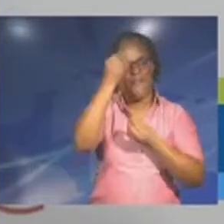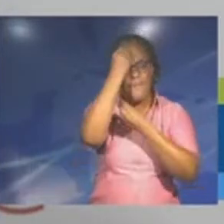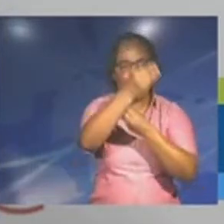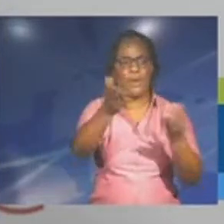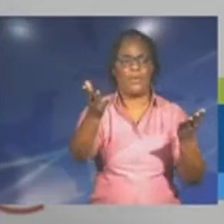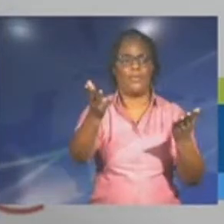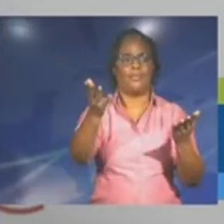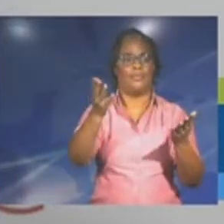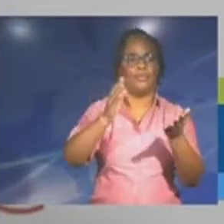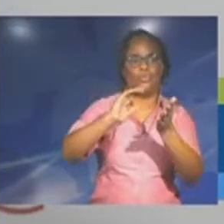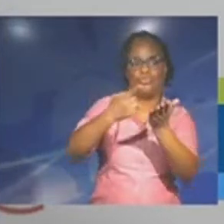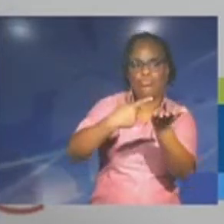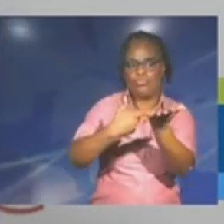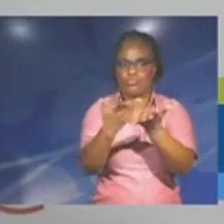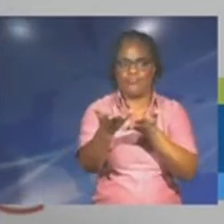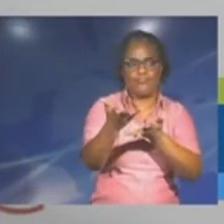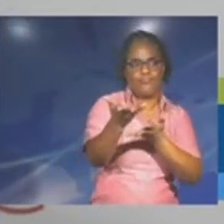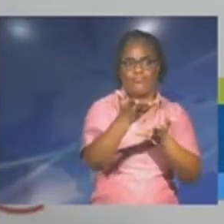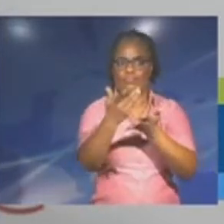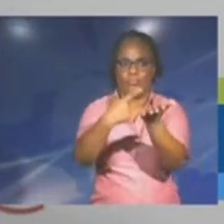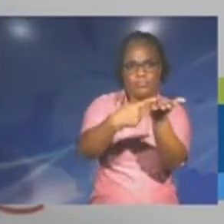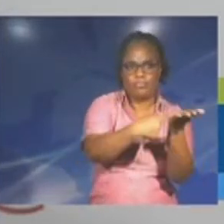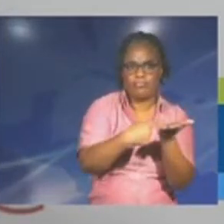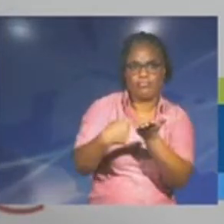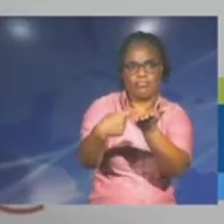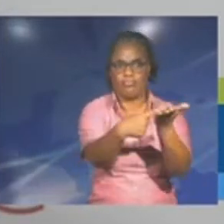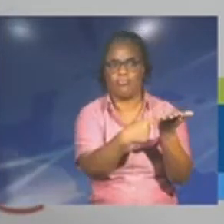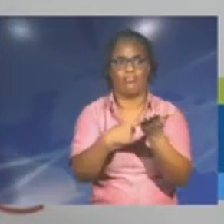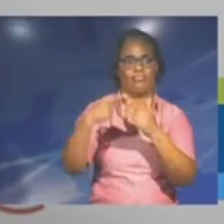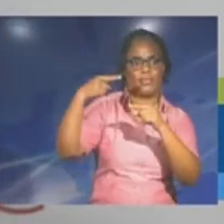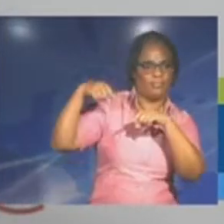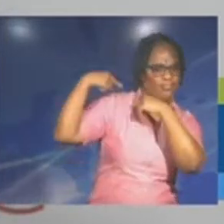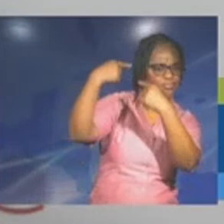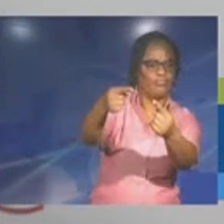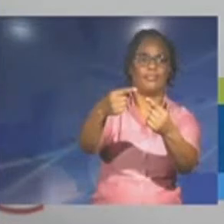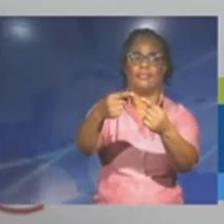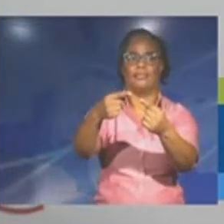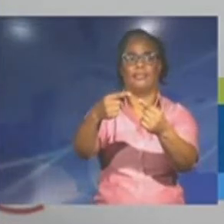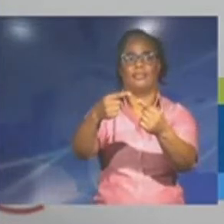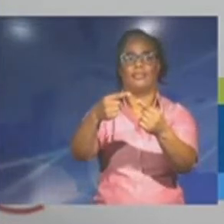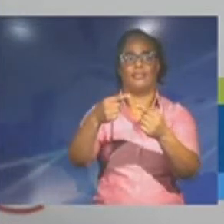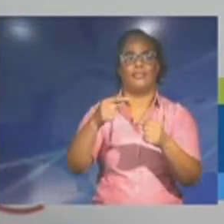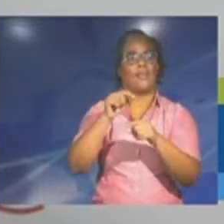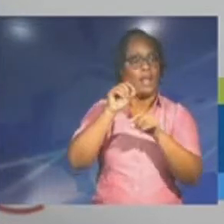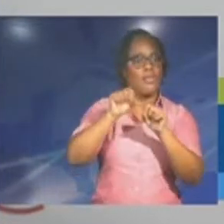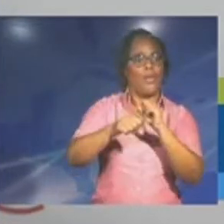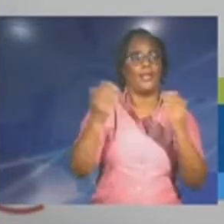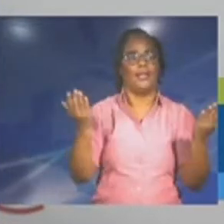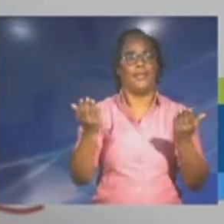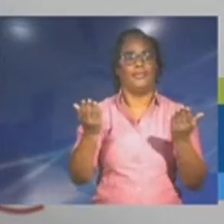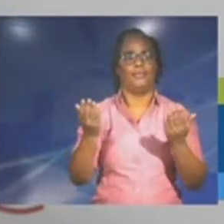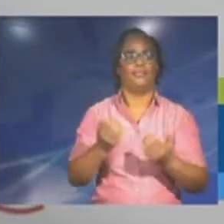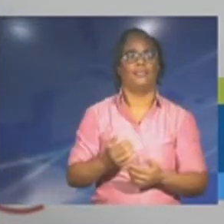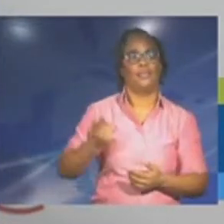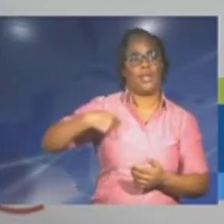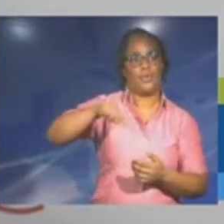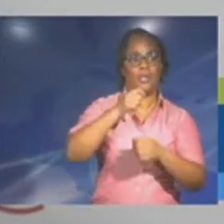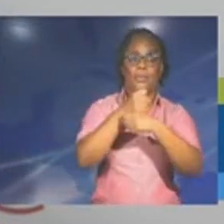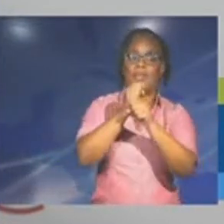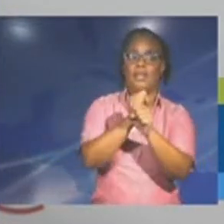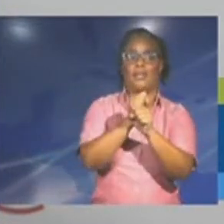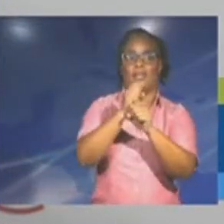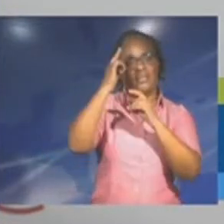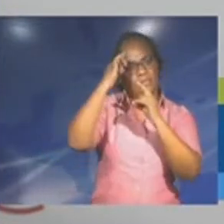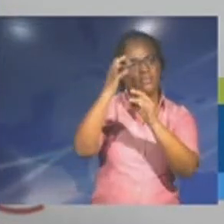go now to the decision makers to see how we could implement that to significantly